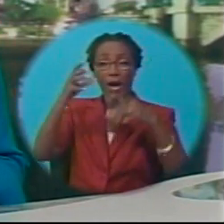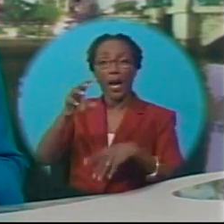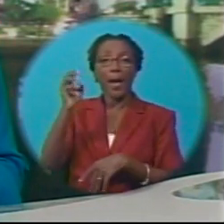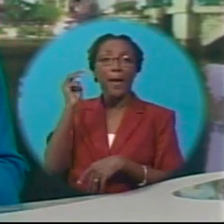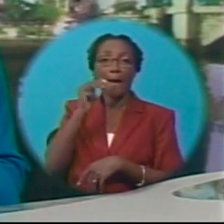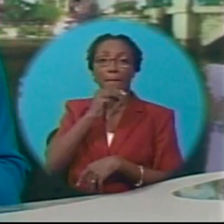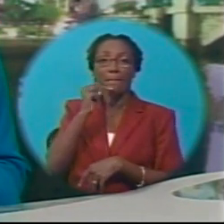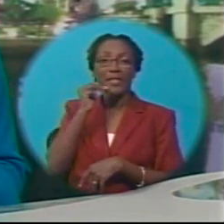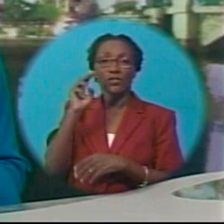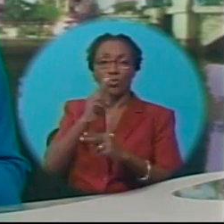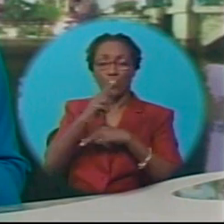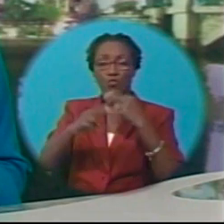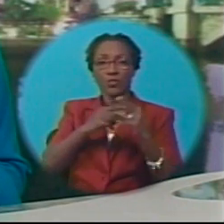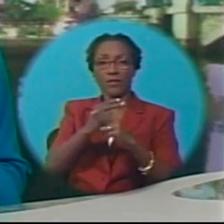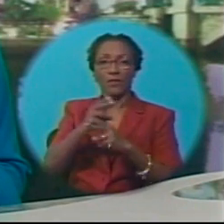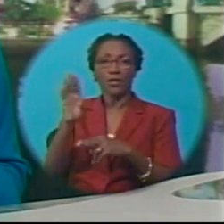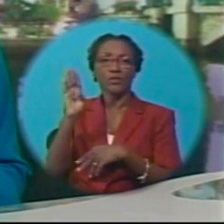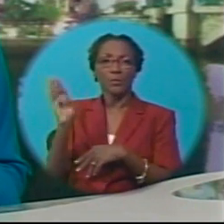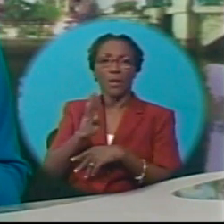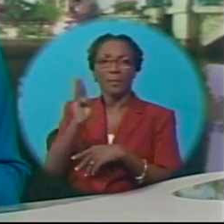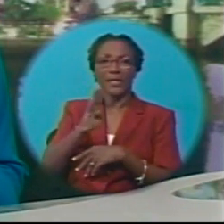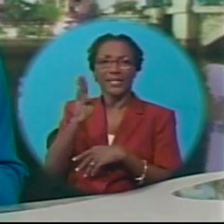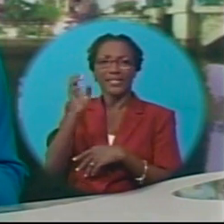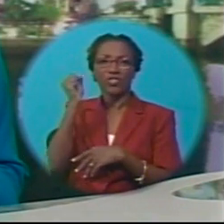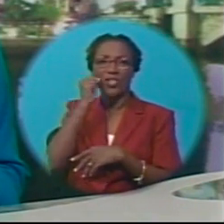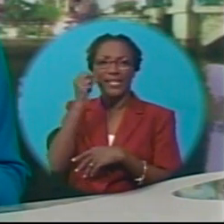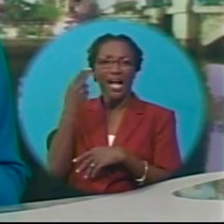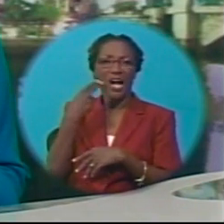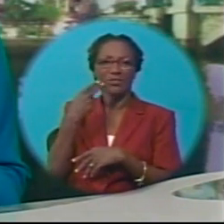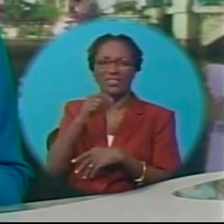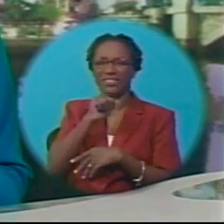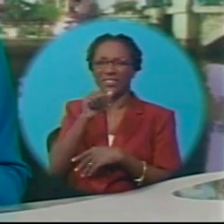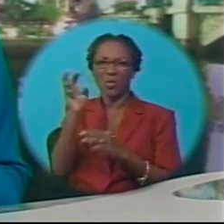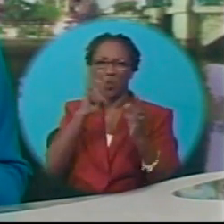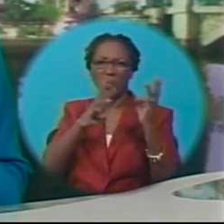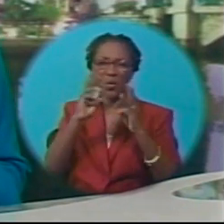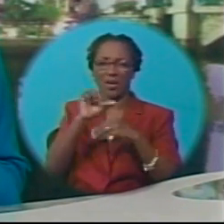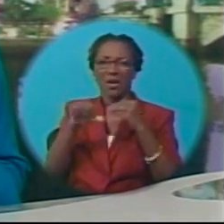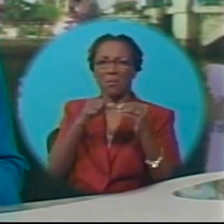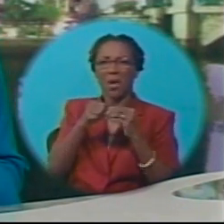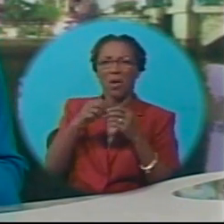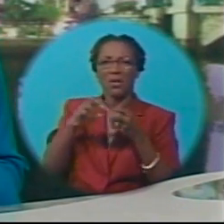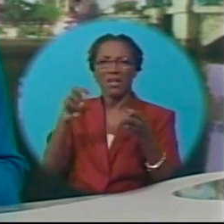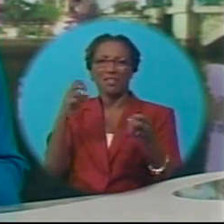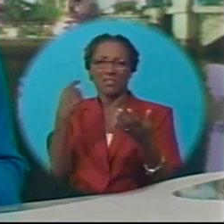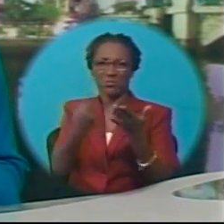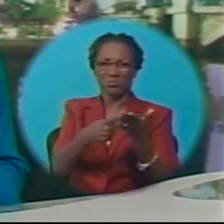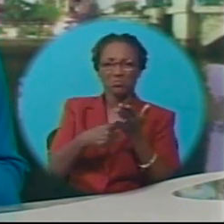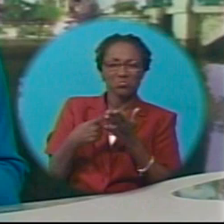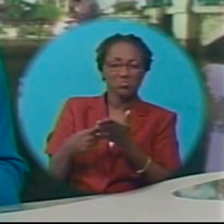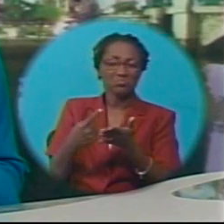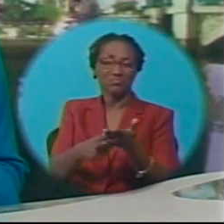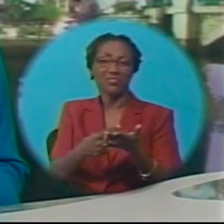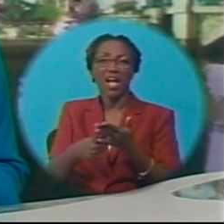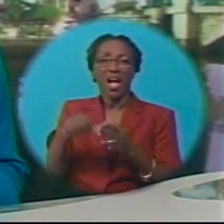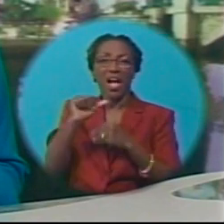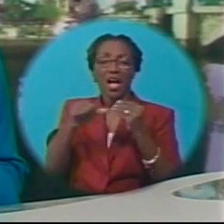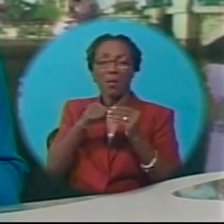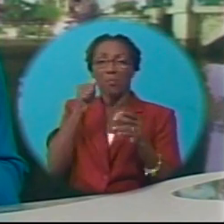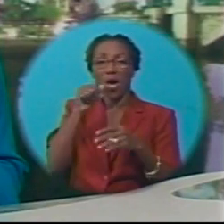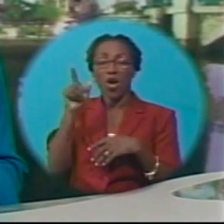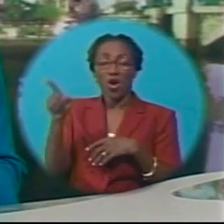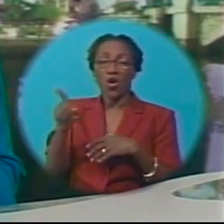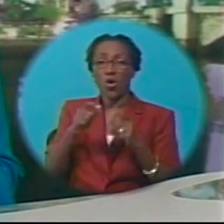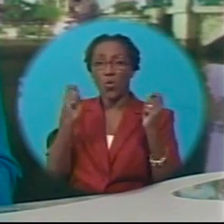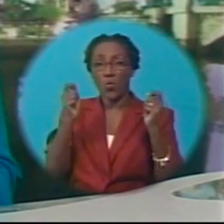Universe Barbados, Shannon Harris, is unfazed by the controversy surrounding her win. Following her coronation, some social media